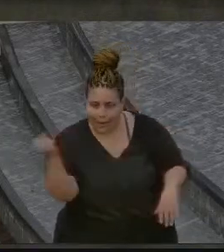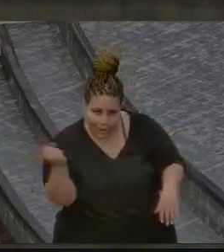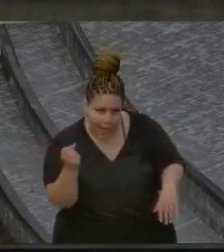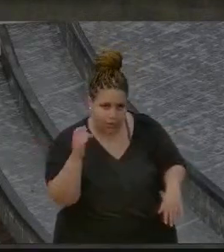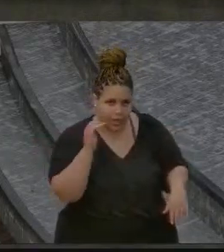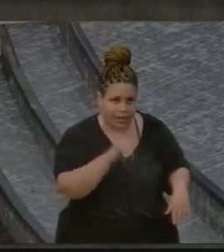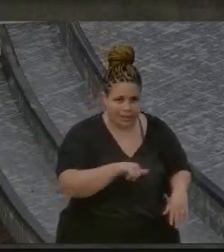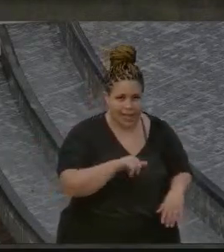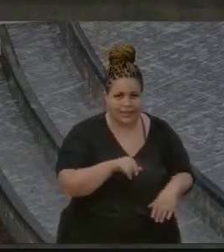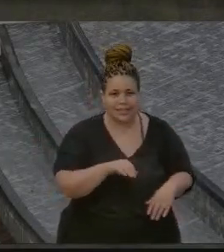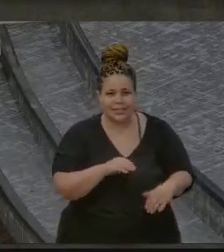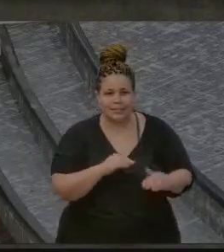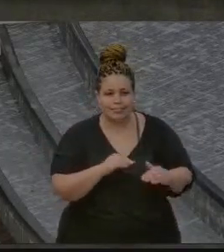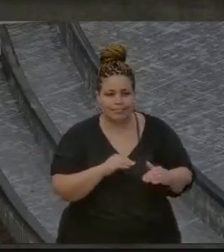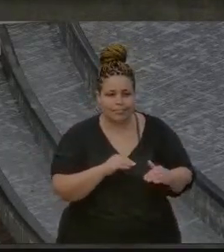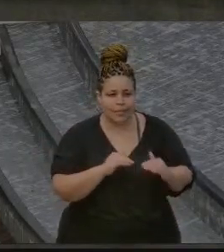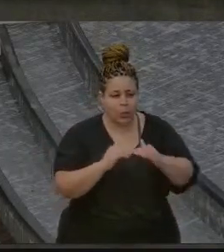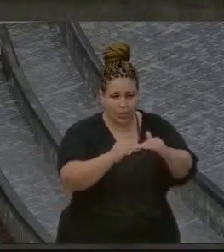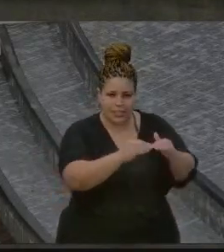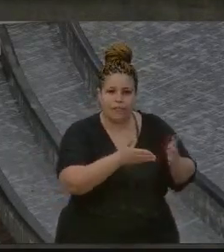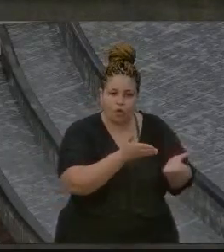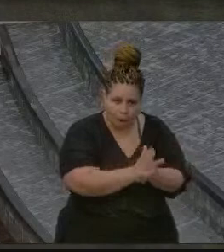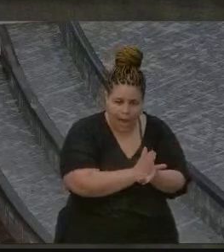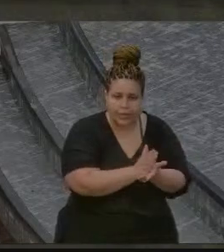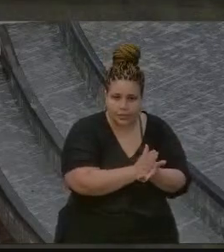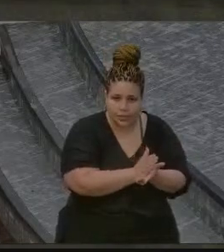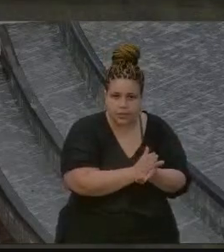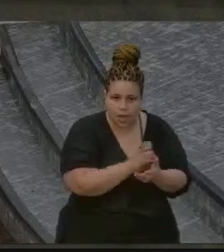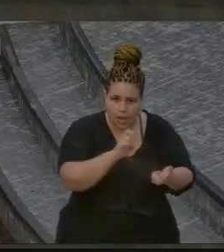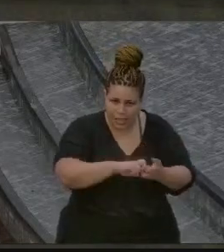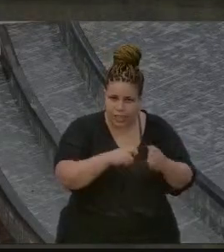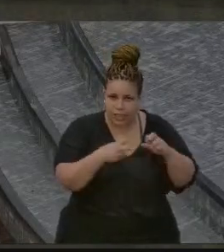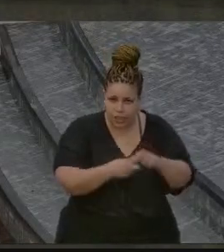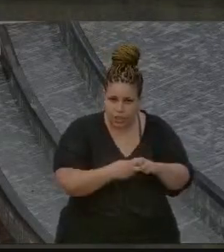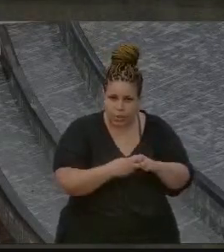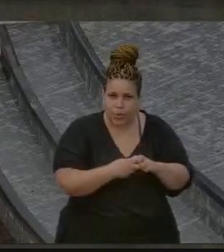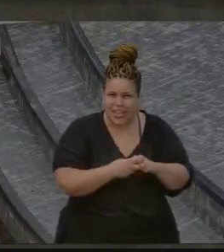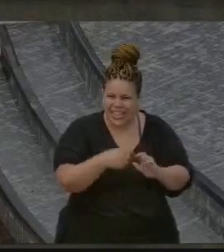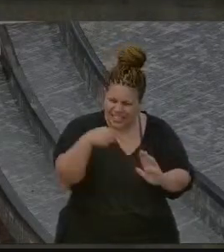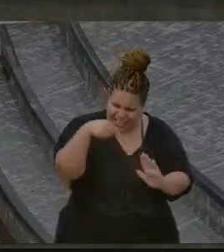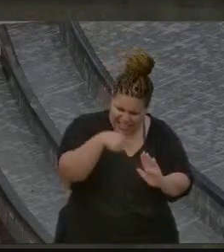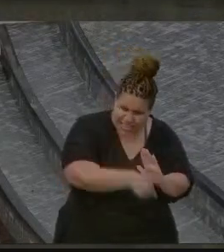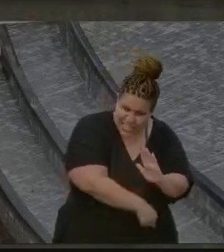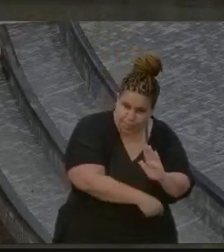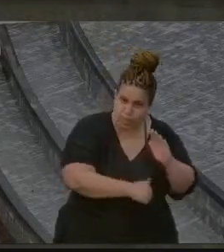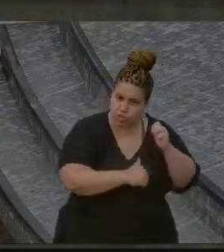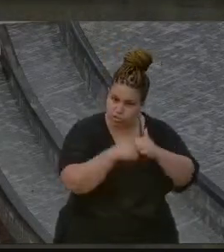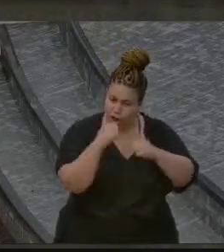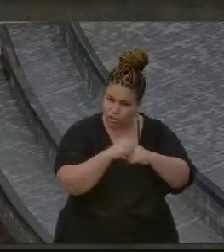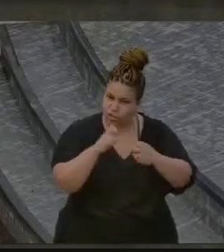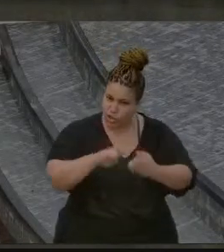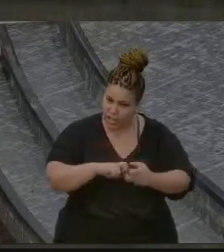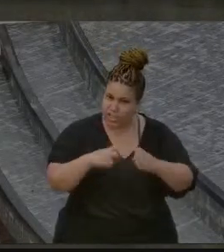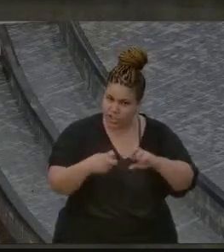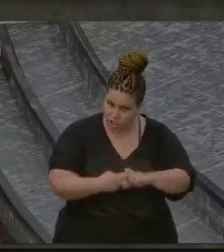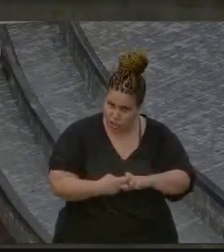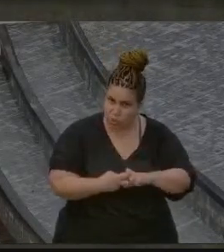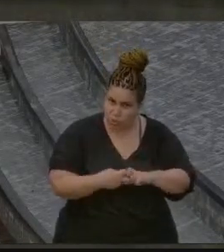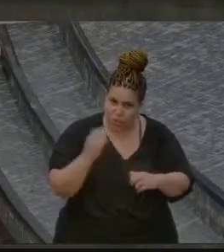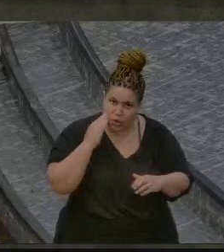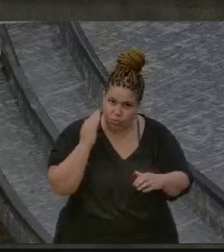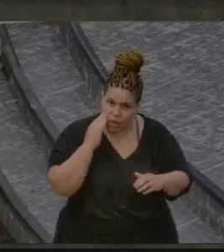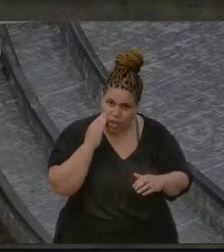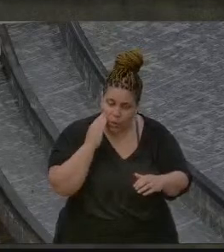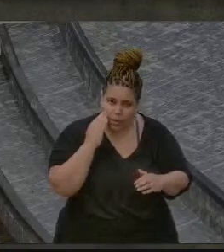a symptom of deeper structural issues. So these investments are not only investments